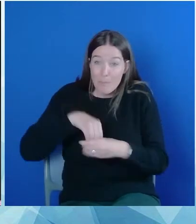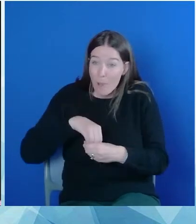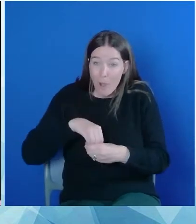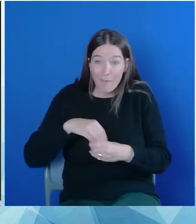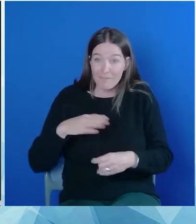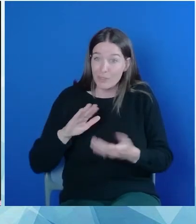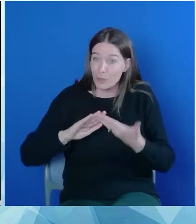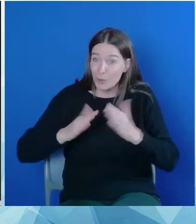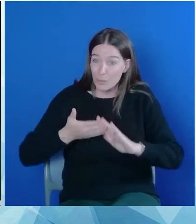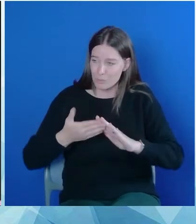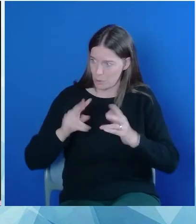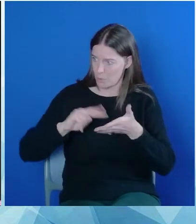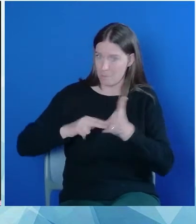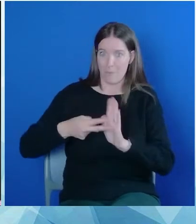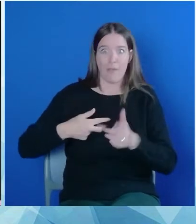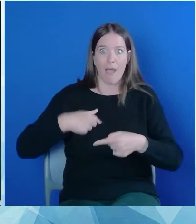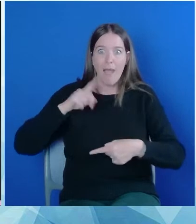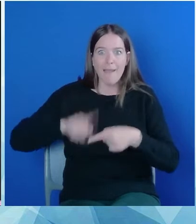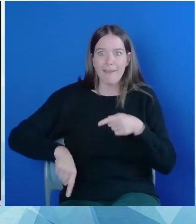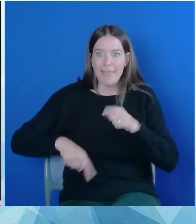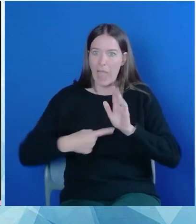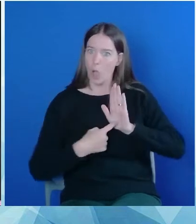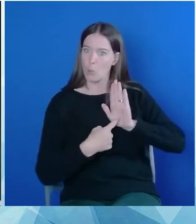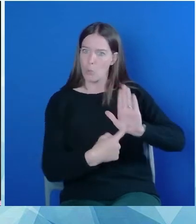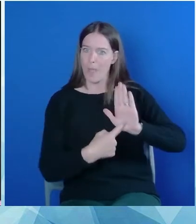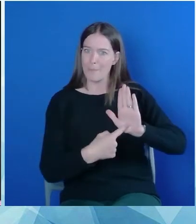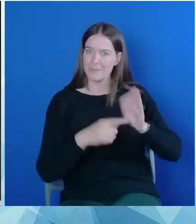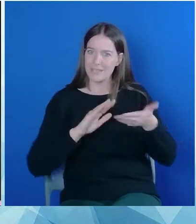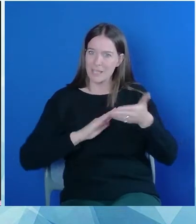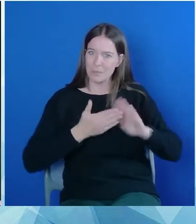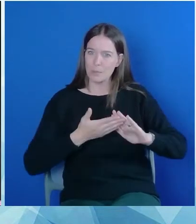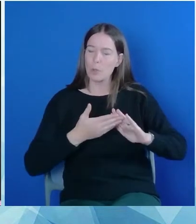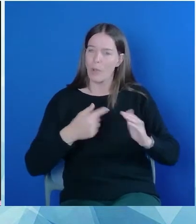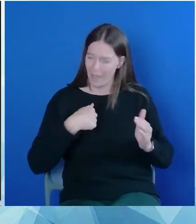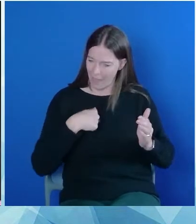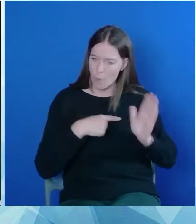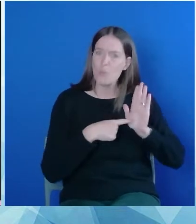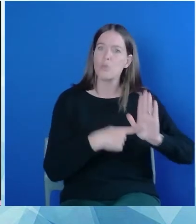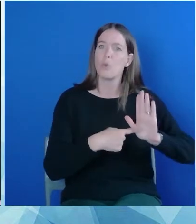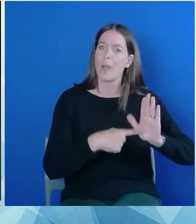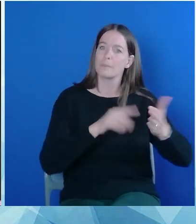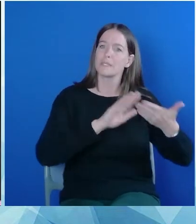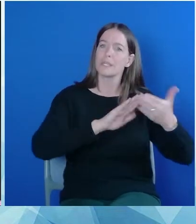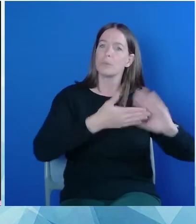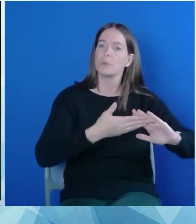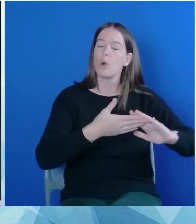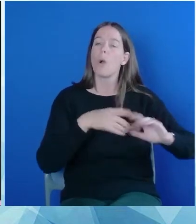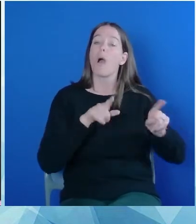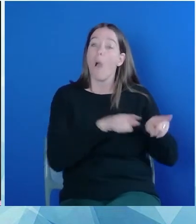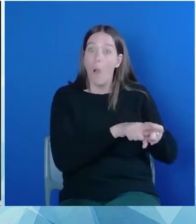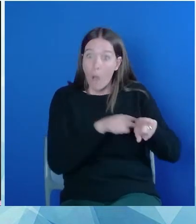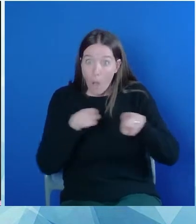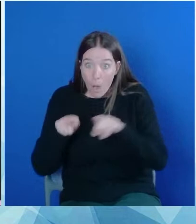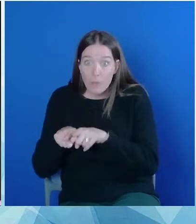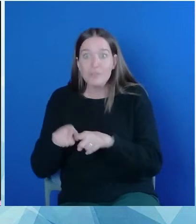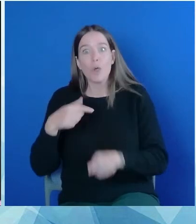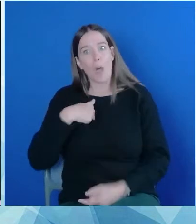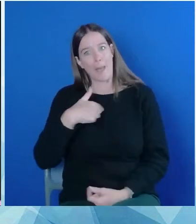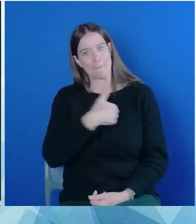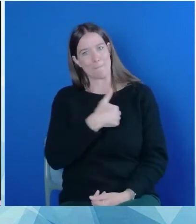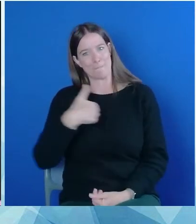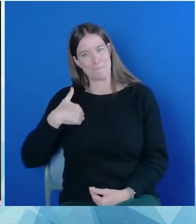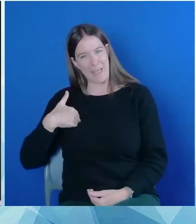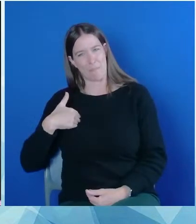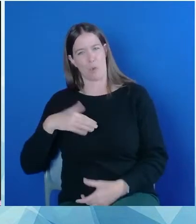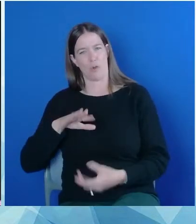represent the community while I'm here on the board. I am a representative of the community, and in that, I have to be a member of the community